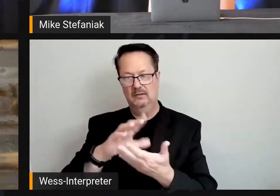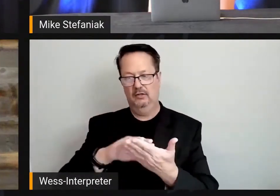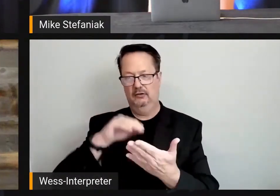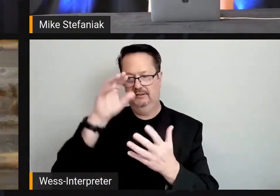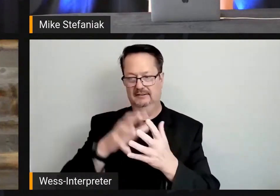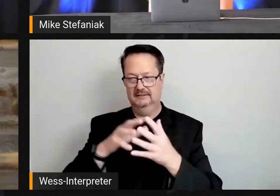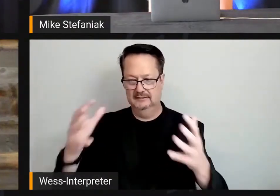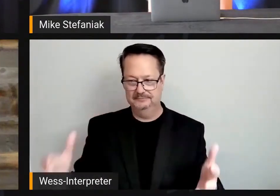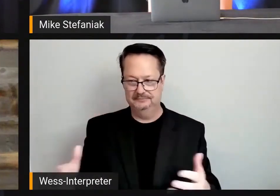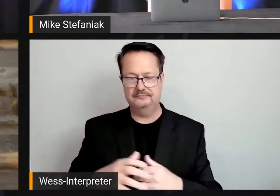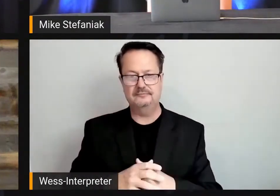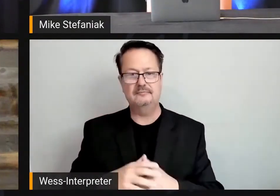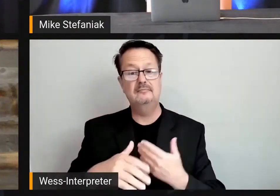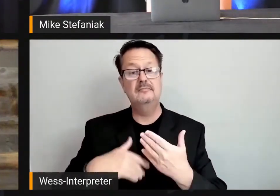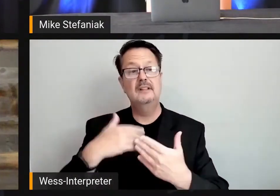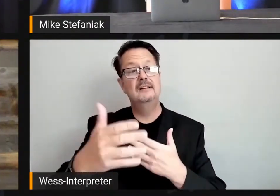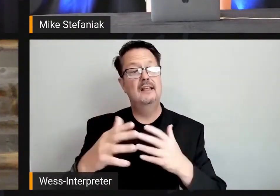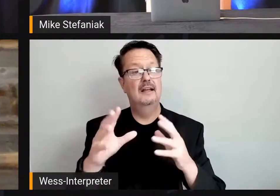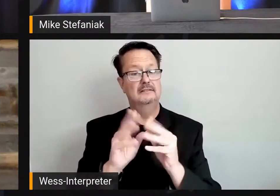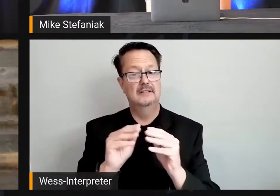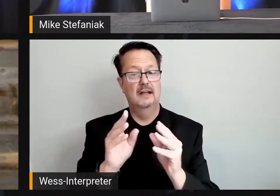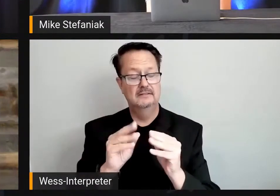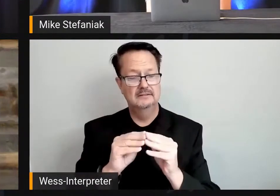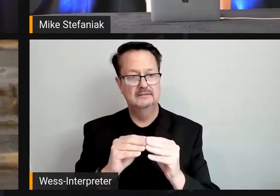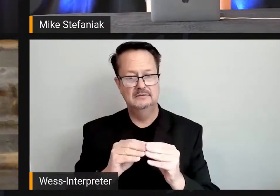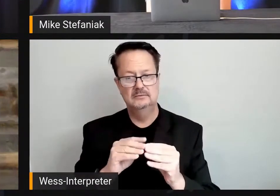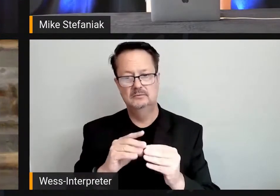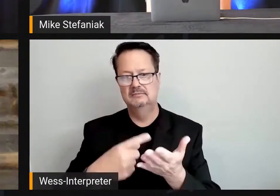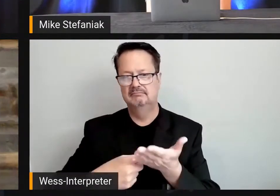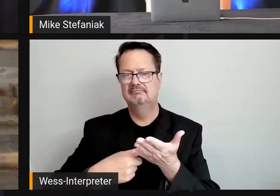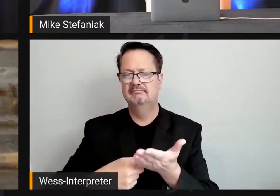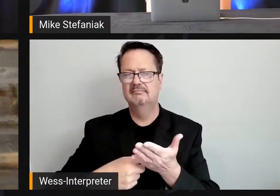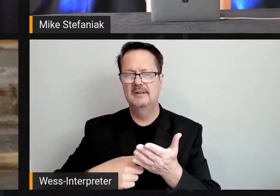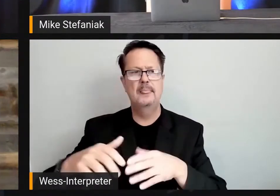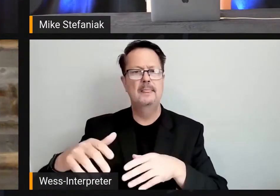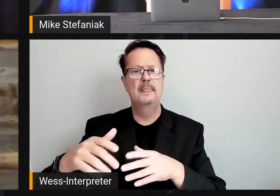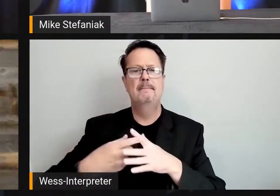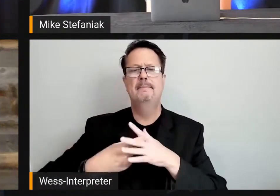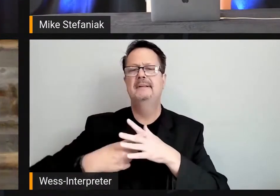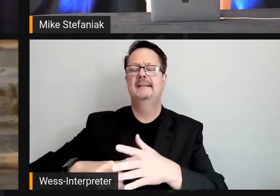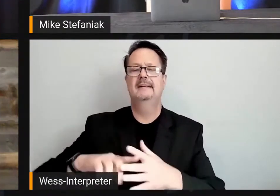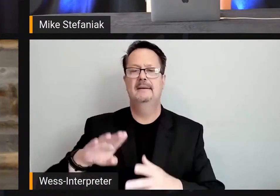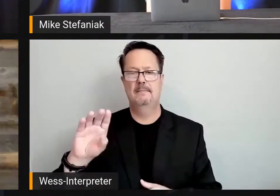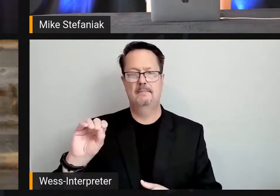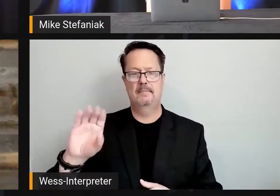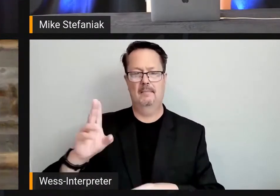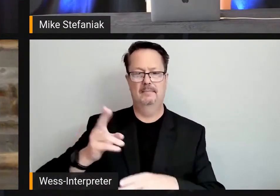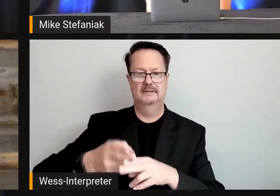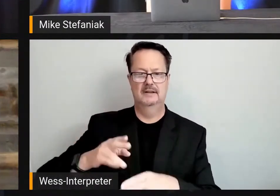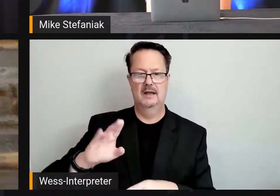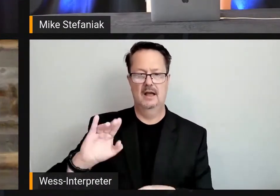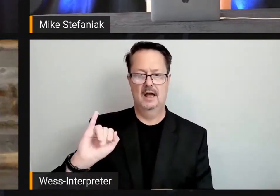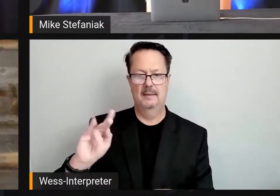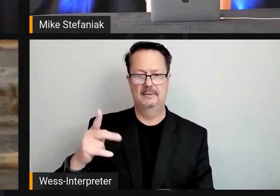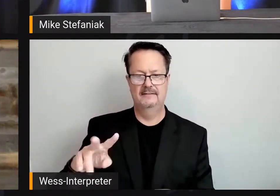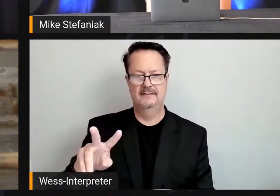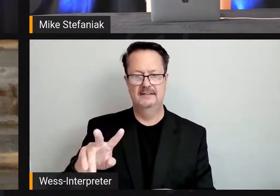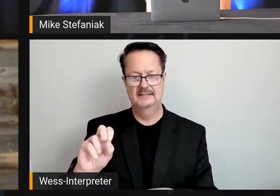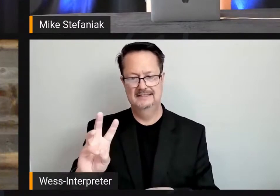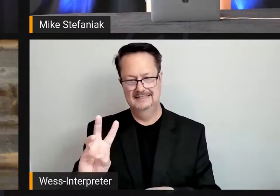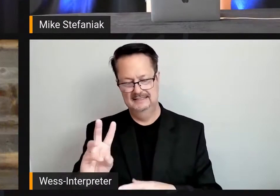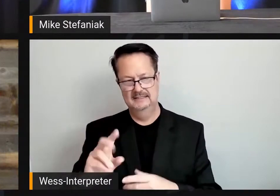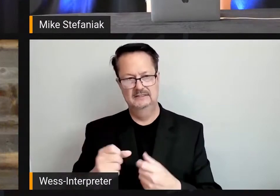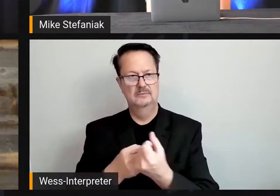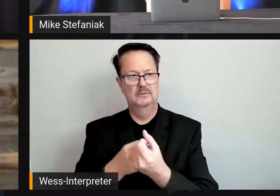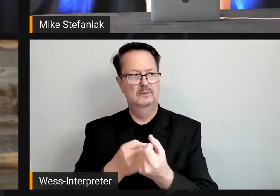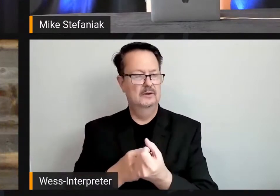session was talked about in the very beginning. Bob was mentioning it for IPv6 support in EKS, and Mike and